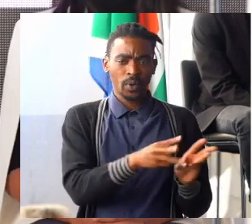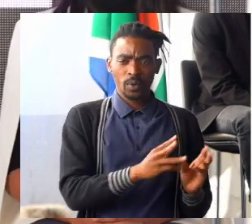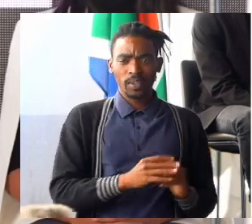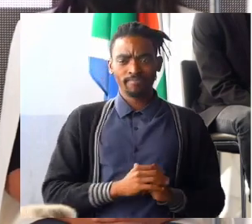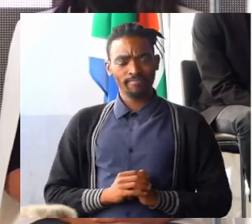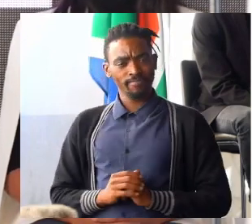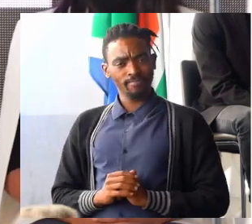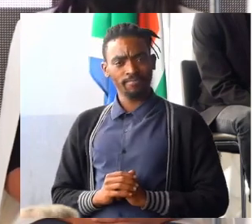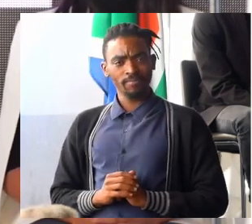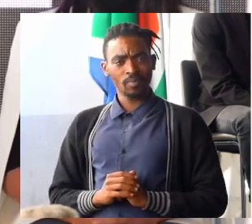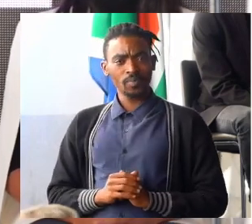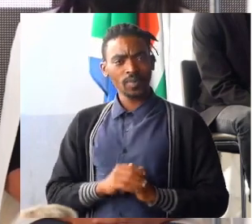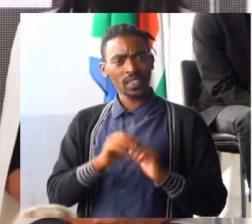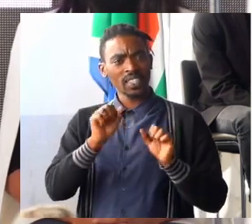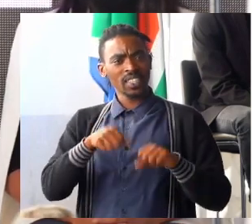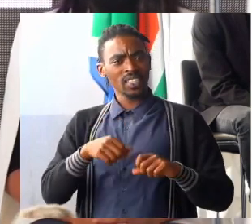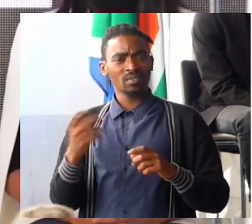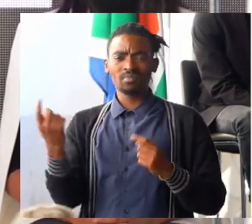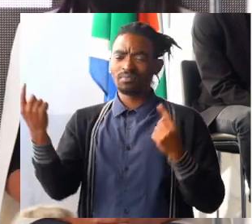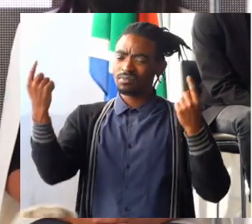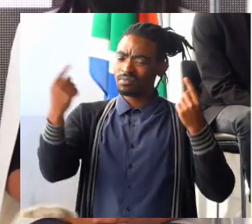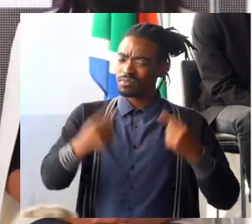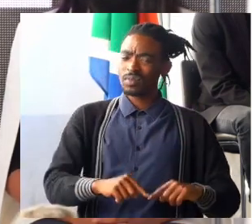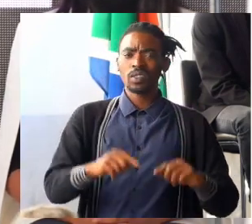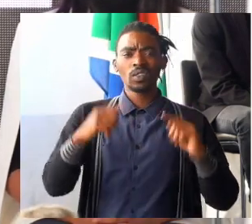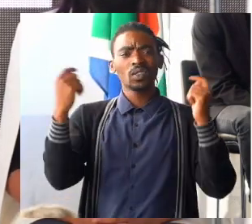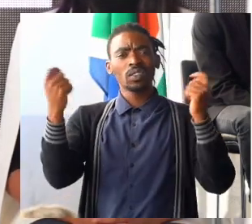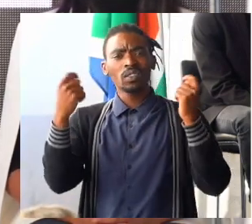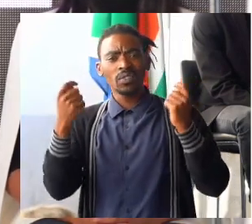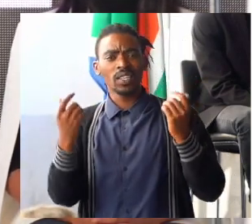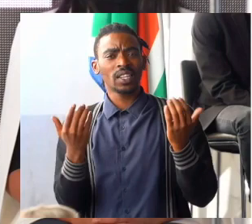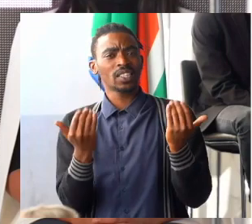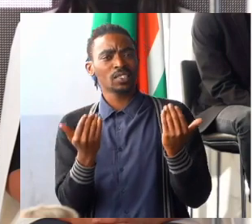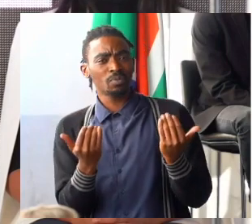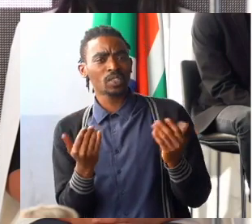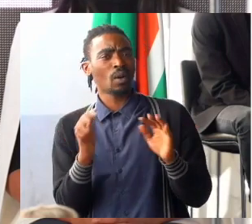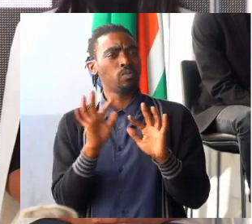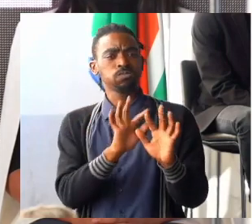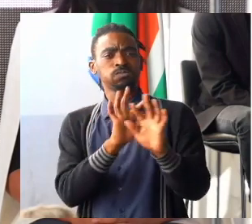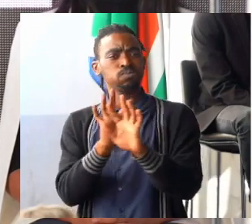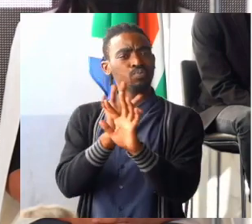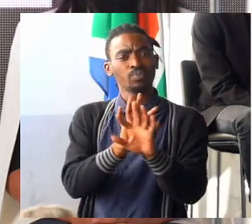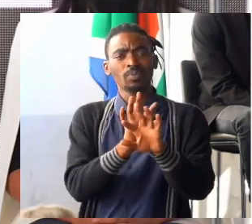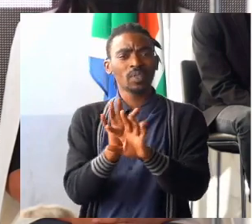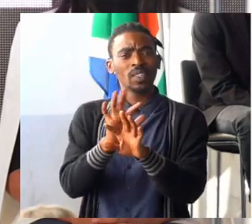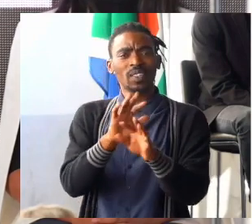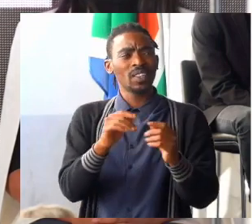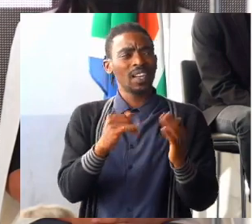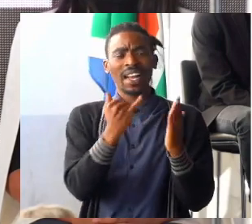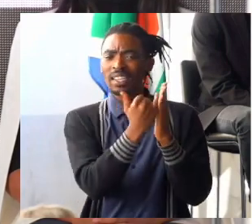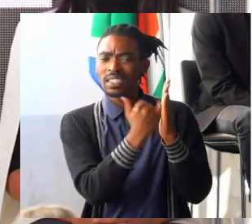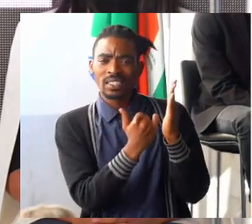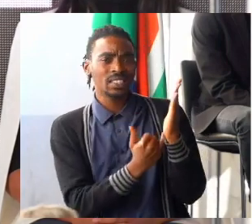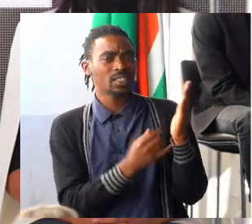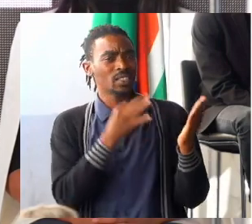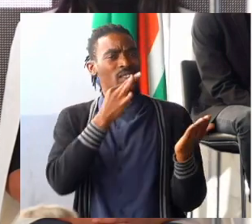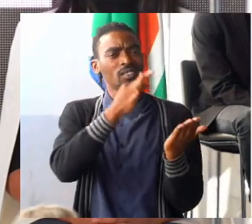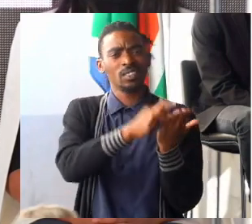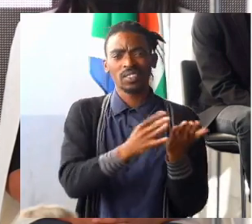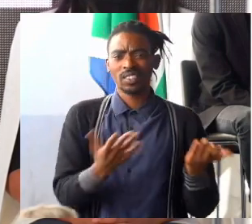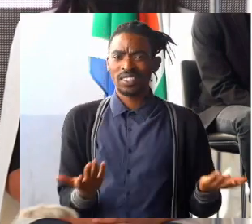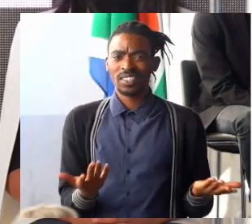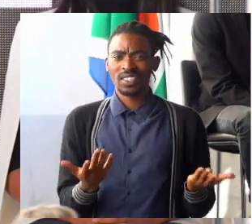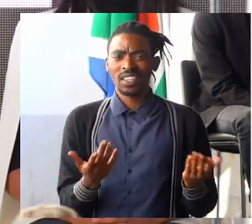And so we come to events like this and expect a manifesto and expect a list of solutions and many